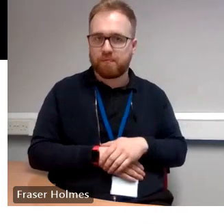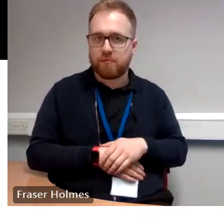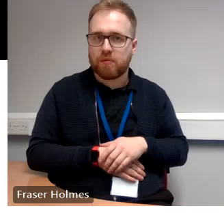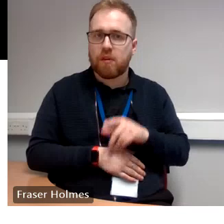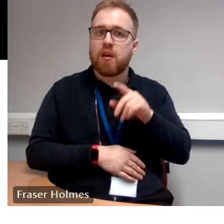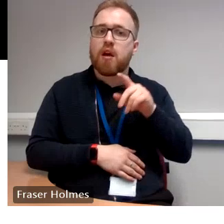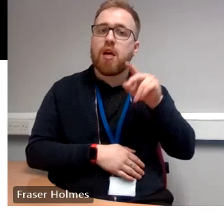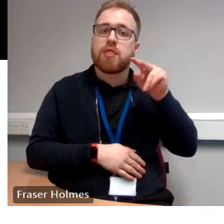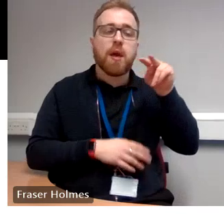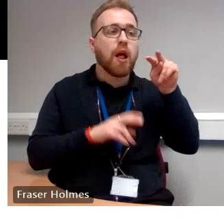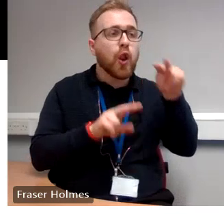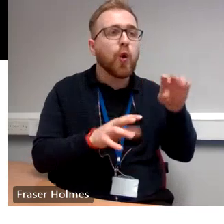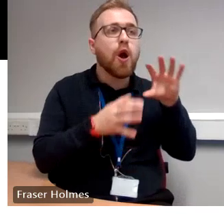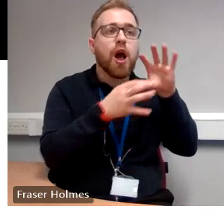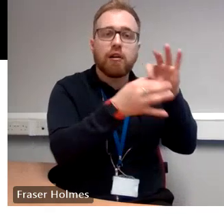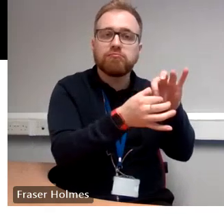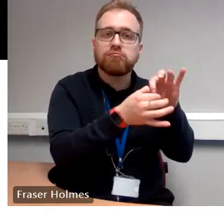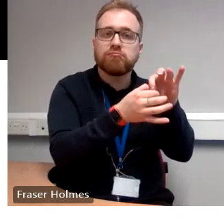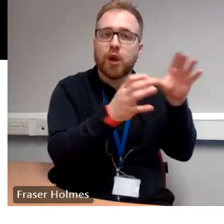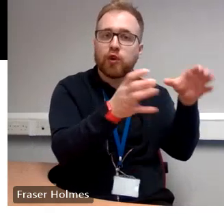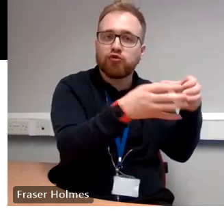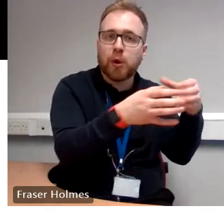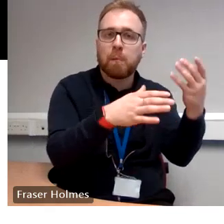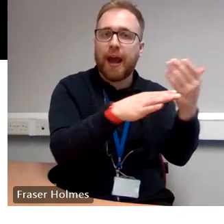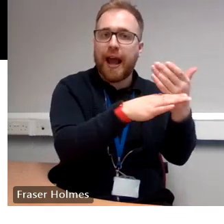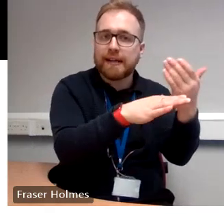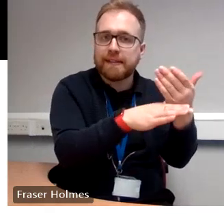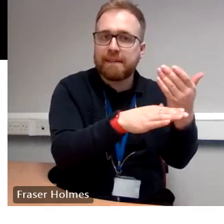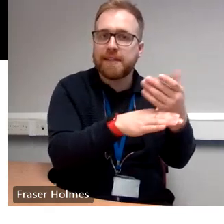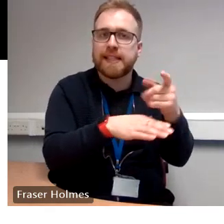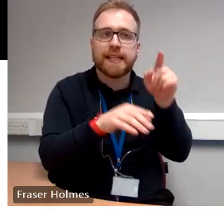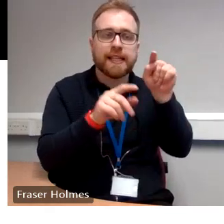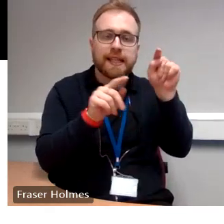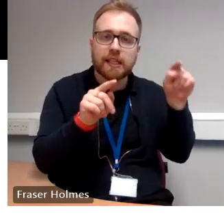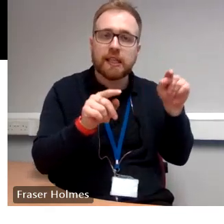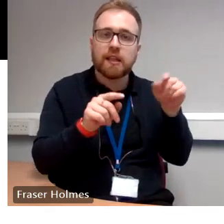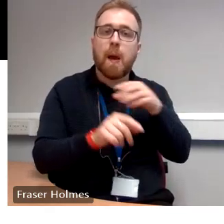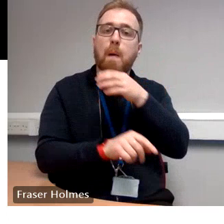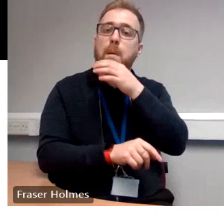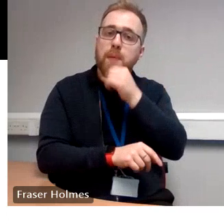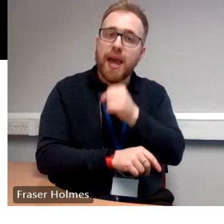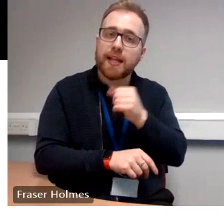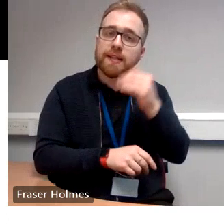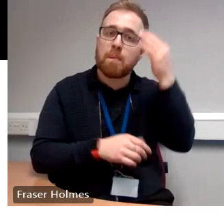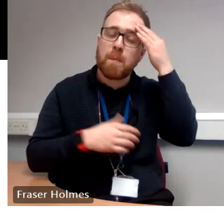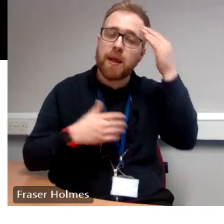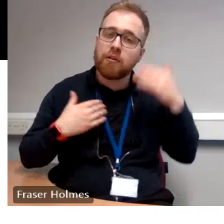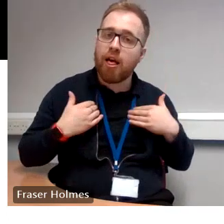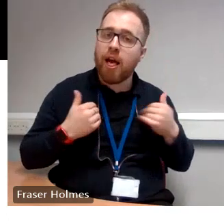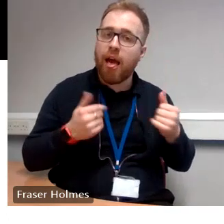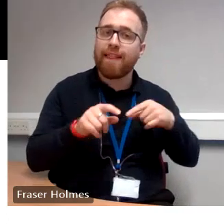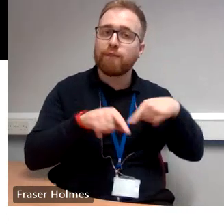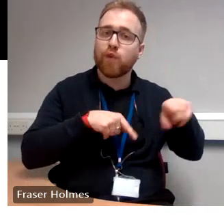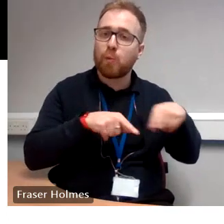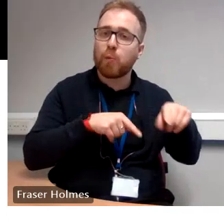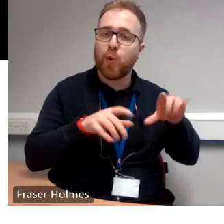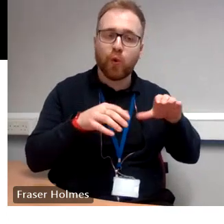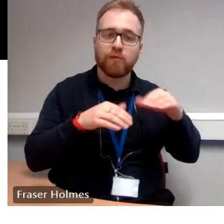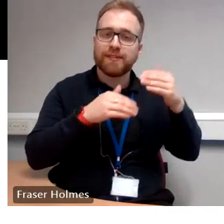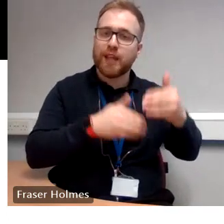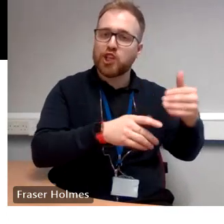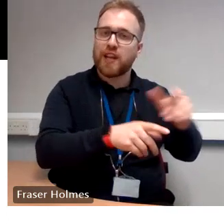at linking with groups and activities. That came in the form of a men's mental health football session that ran on a weekly